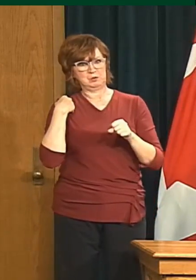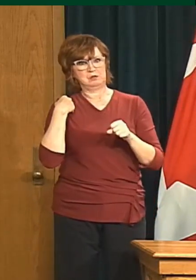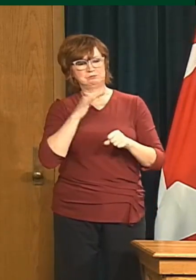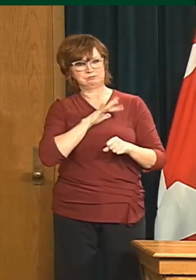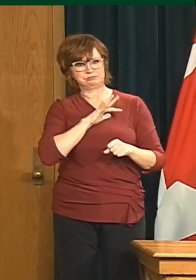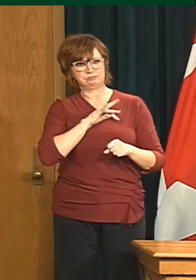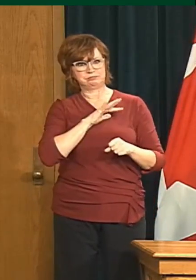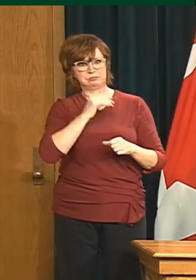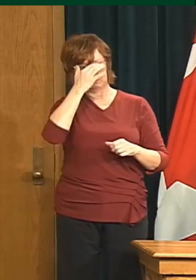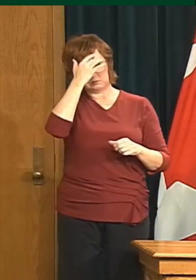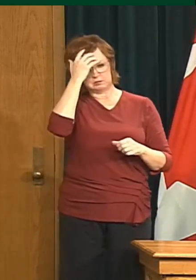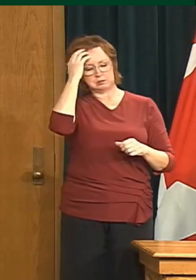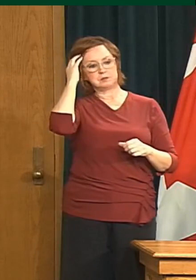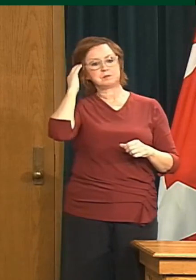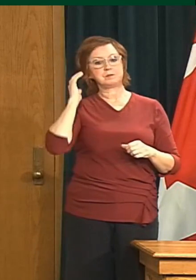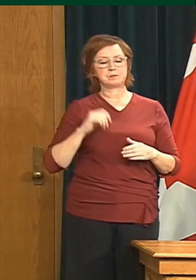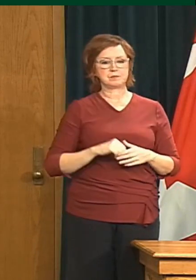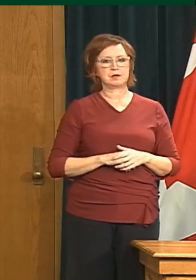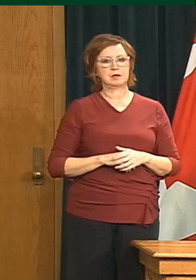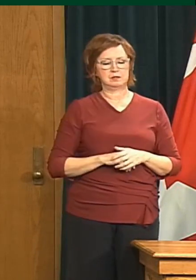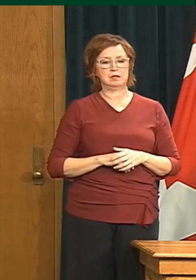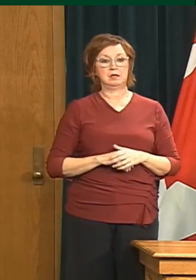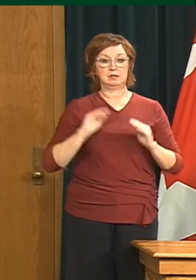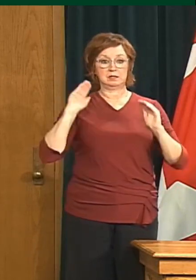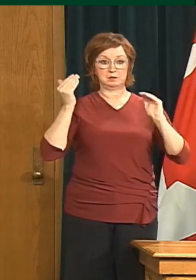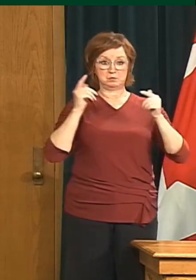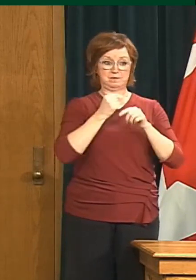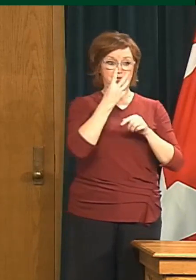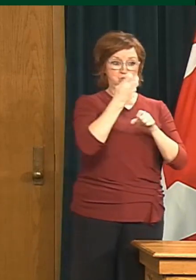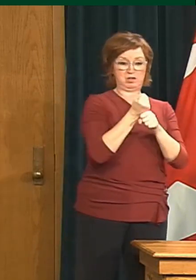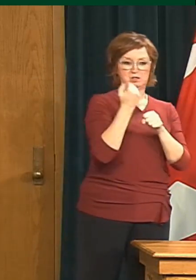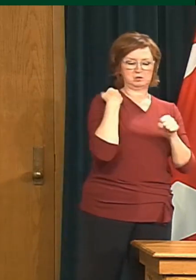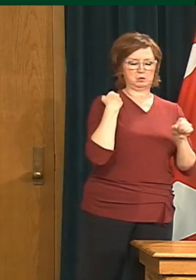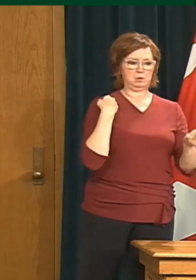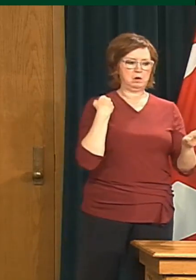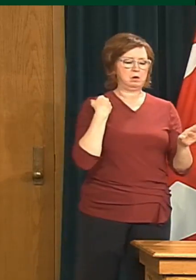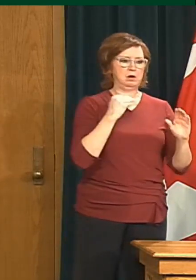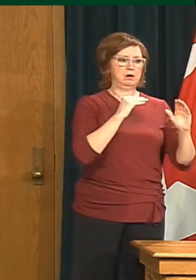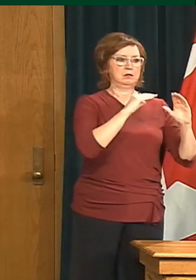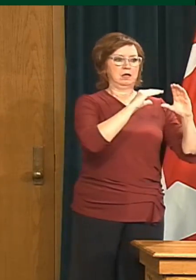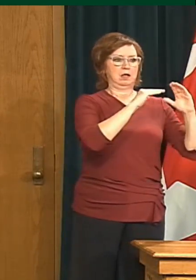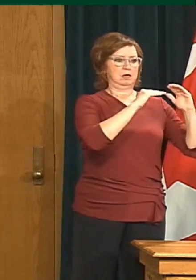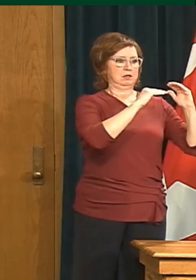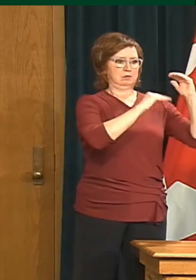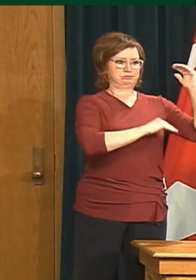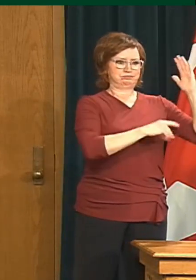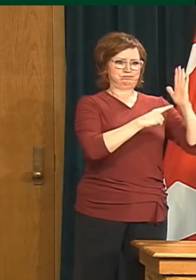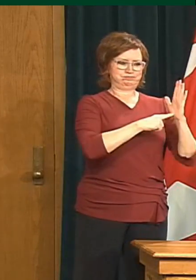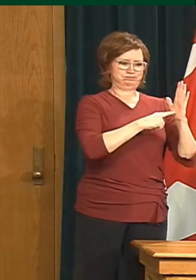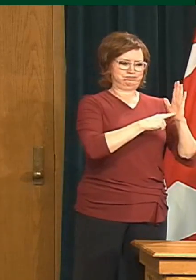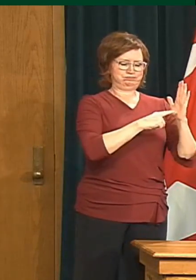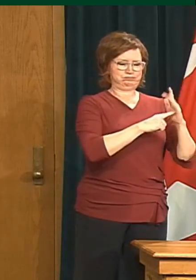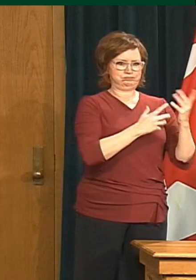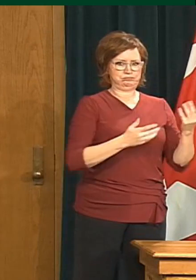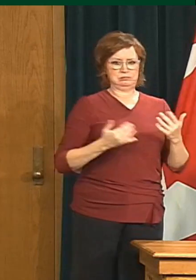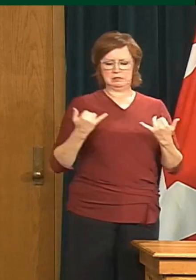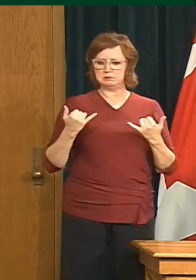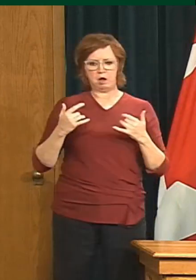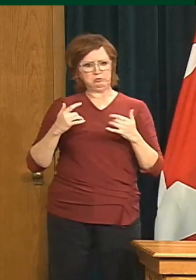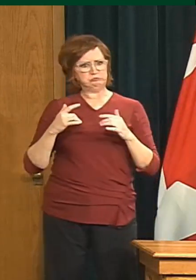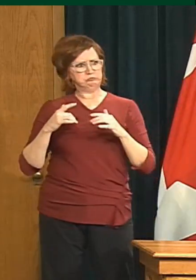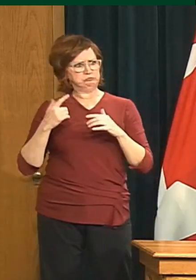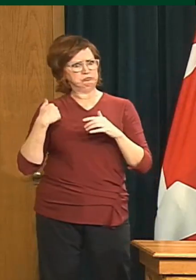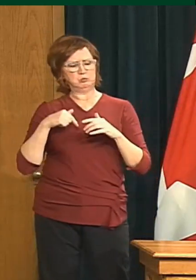different. When the economy recovers, and the Premier outlined a number of things that we can do as a province to help it recover,